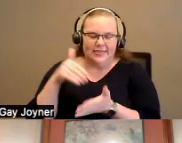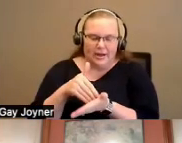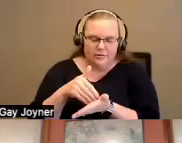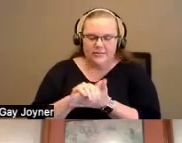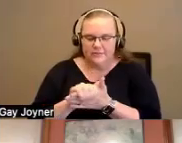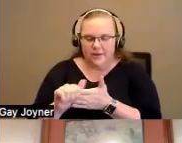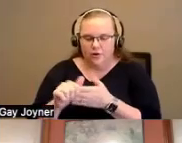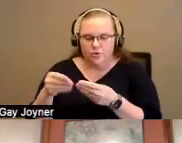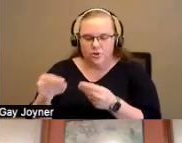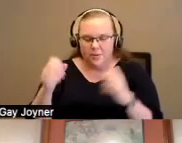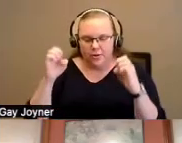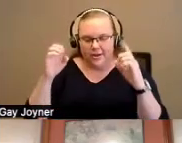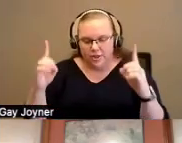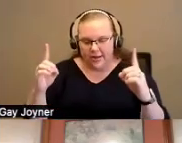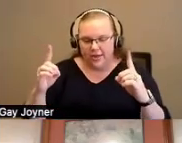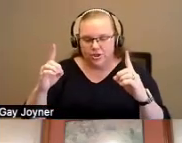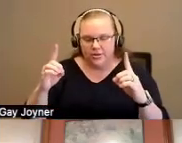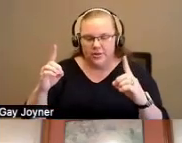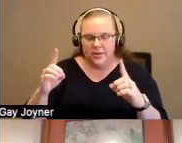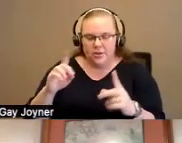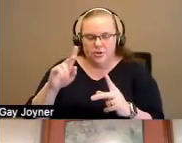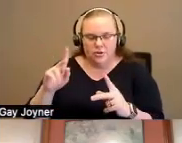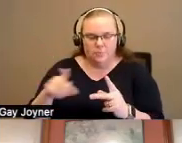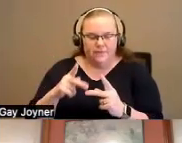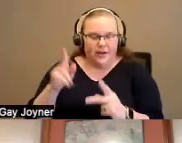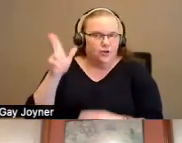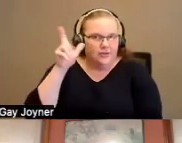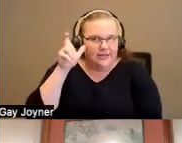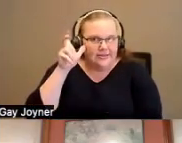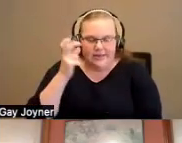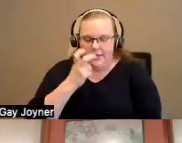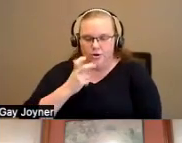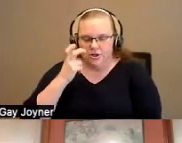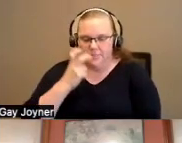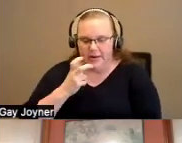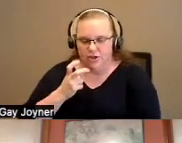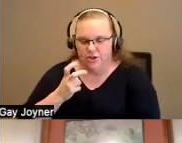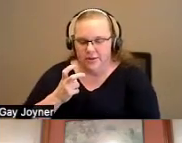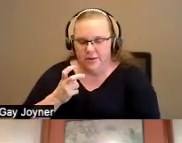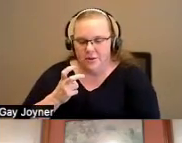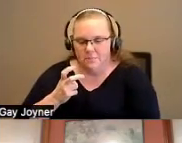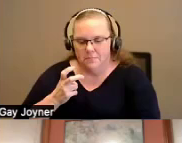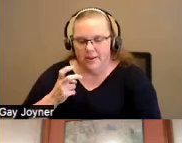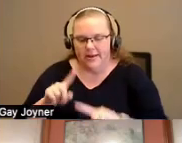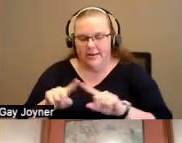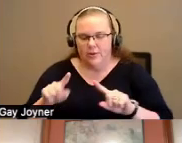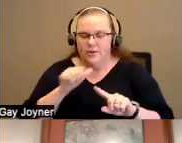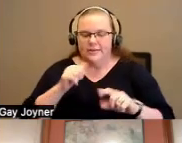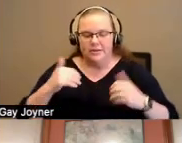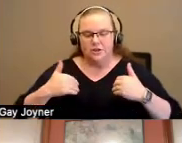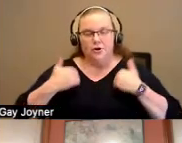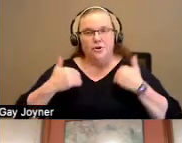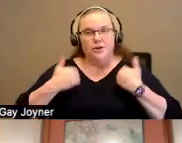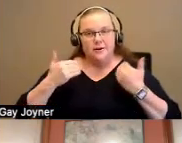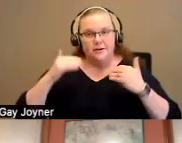said thousands of dollars were spent on education to perfect her listening and her speech, but it